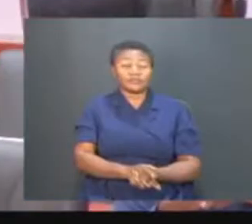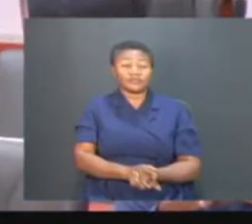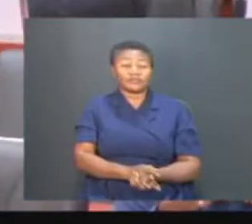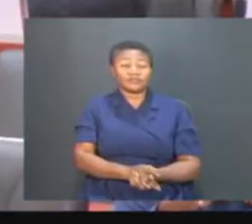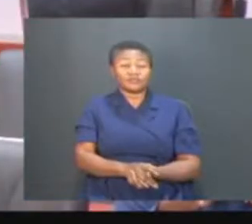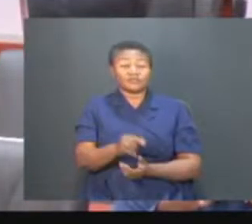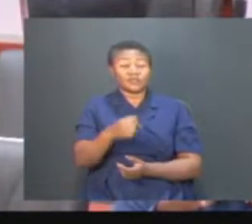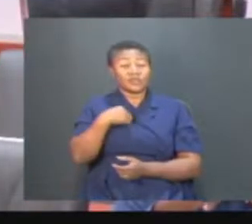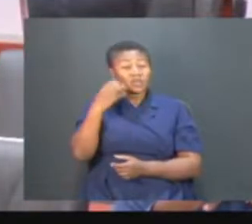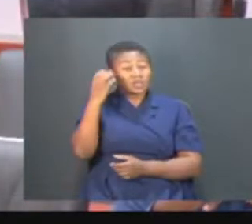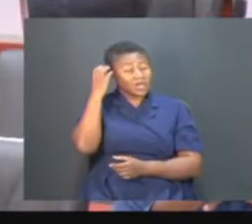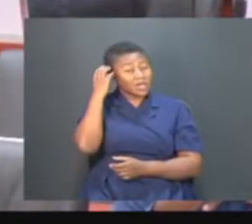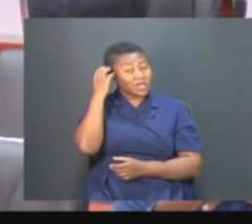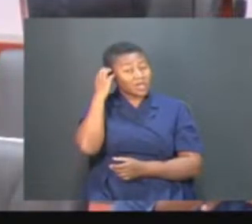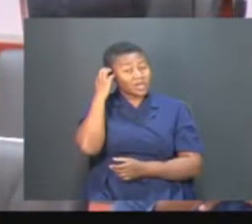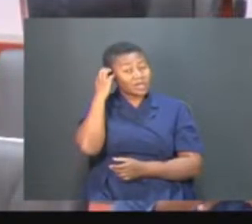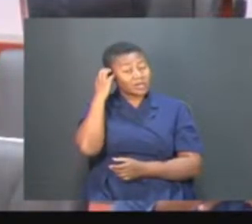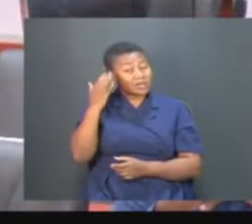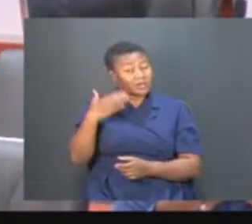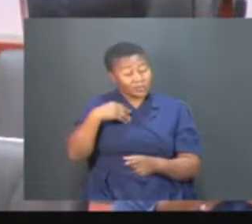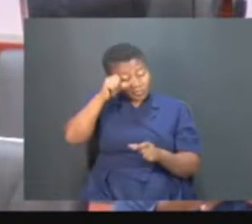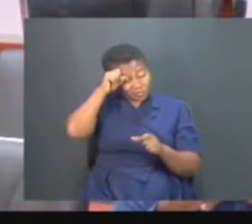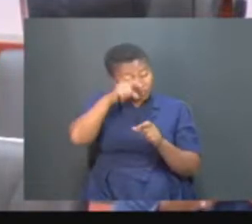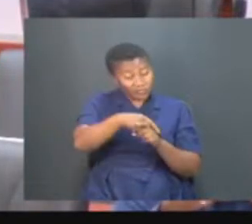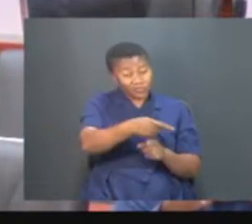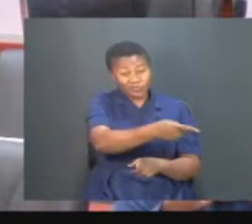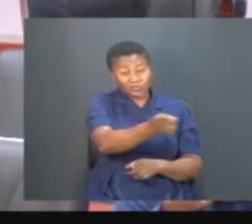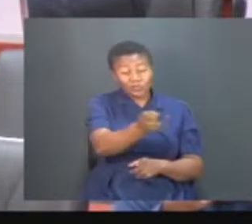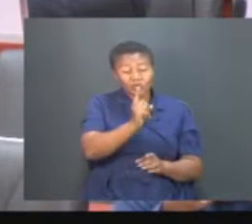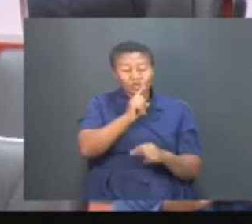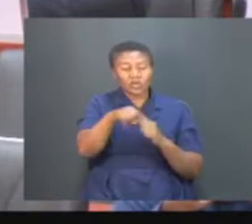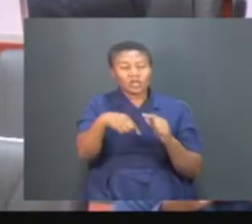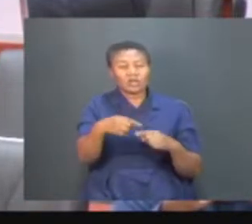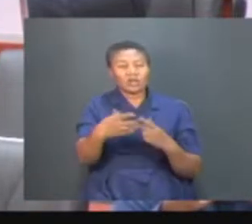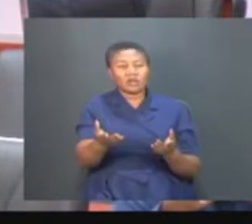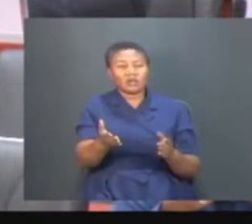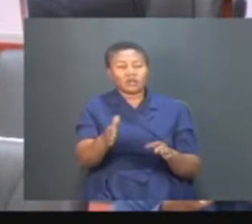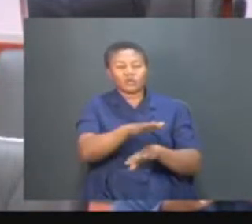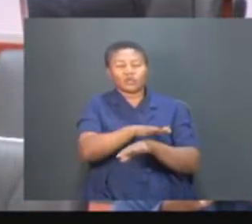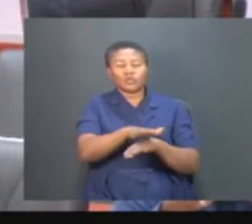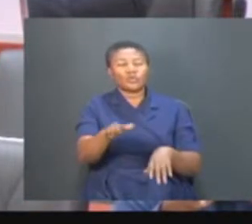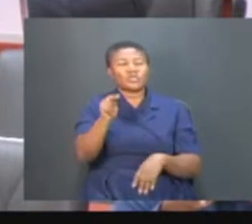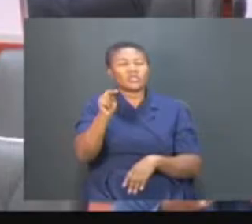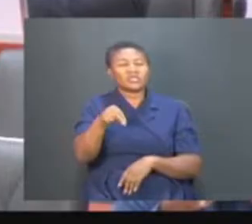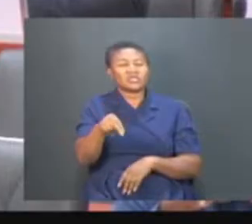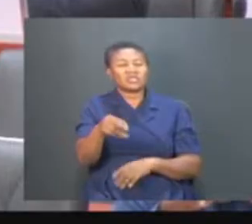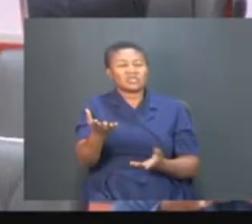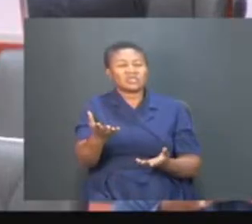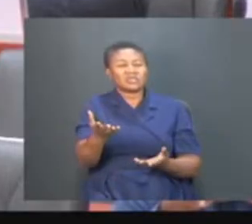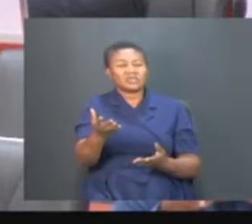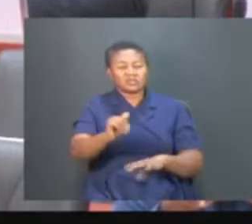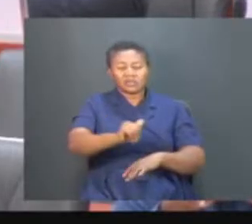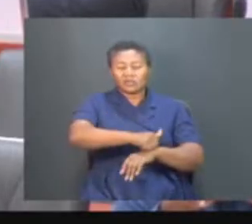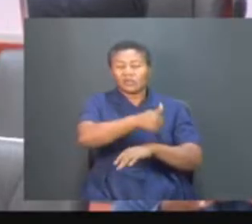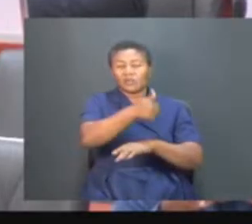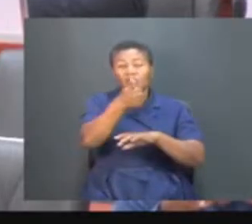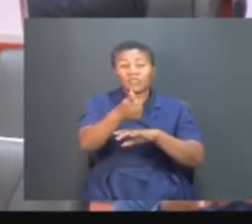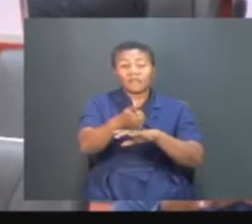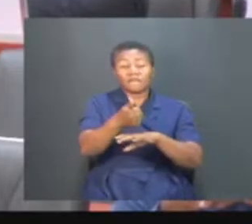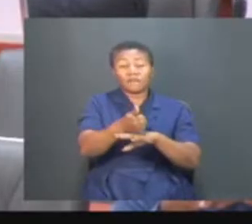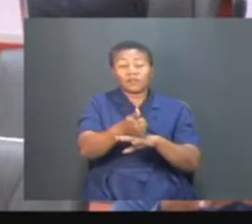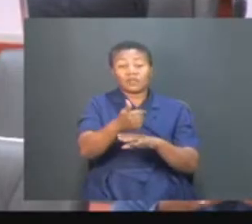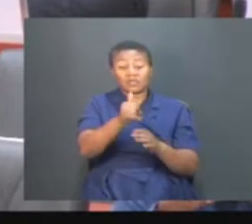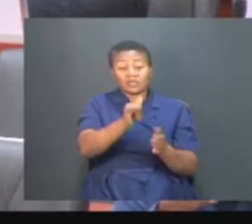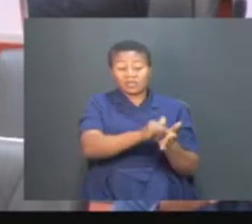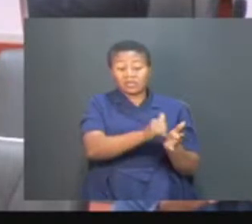My colleagues from the other side talk about no need to set up the